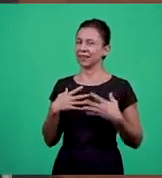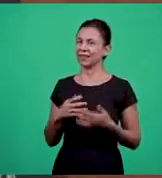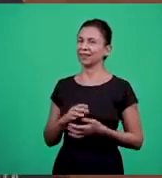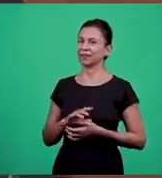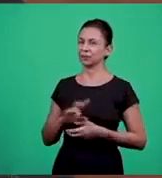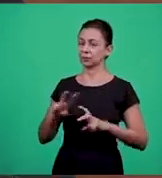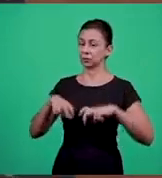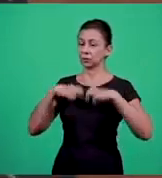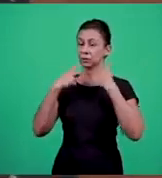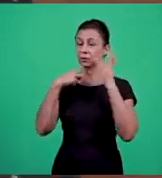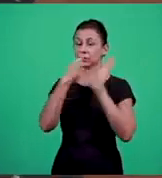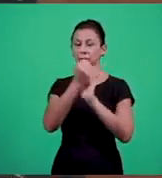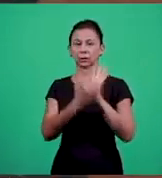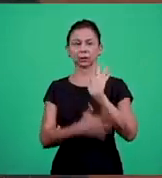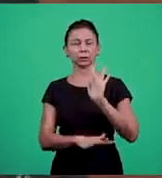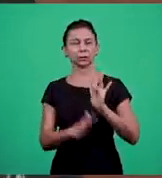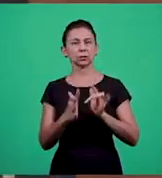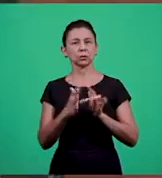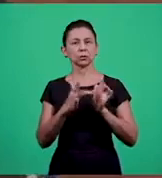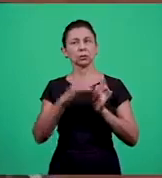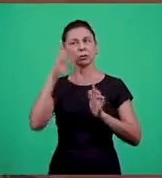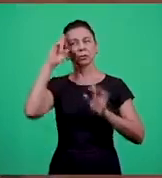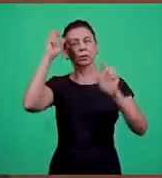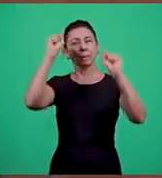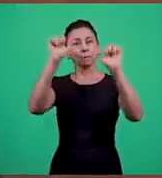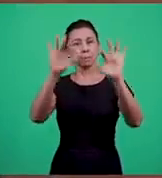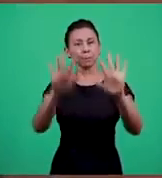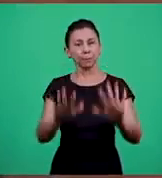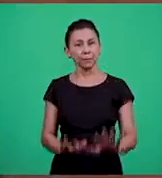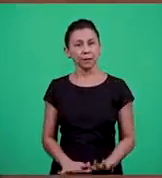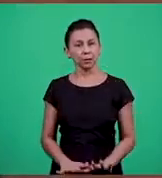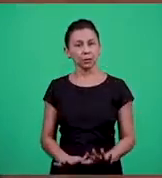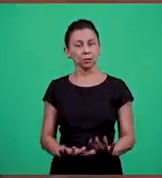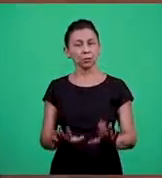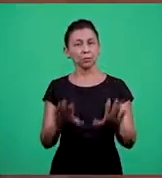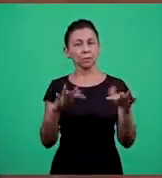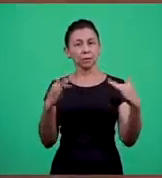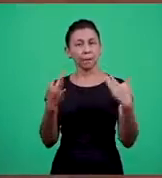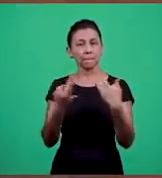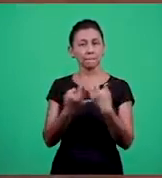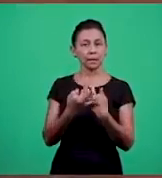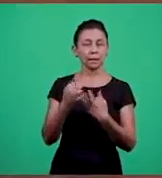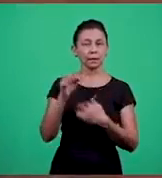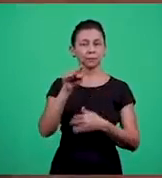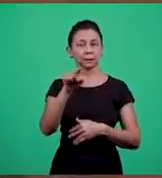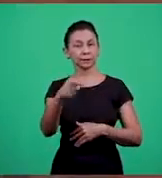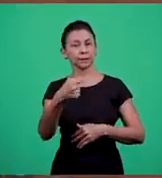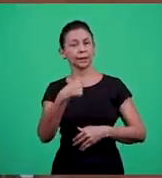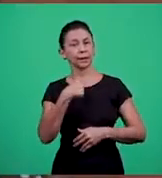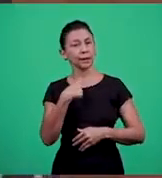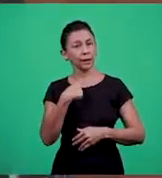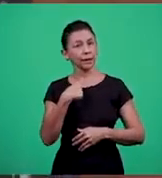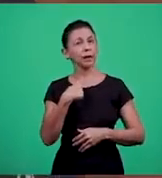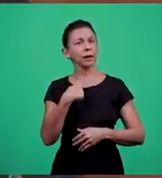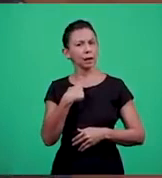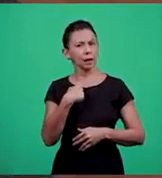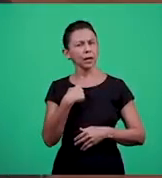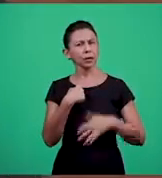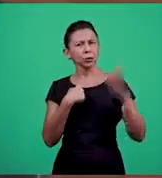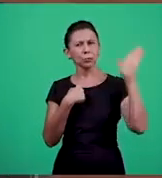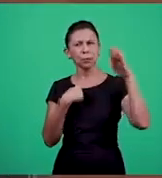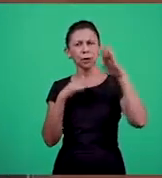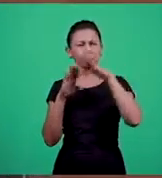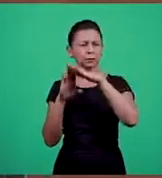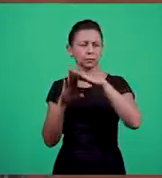this, just as there was deliverance of destruction for us, there is also as well. If we have